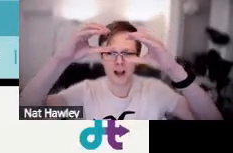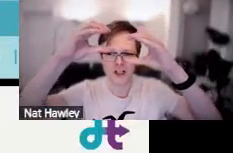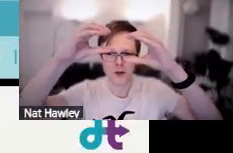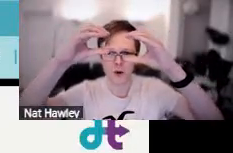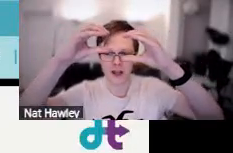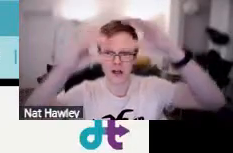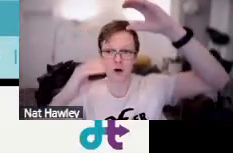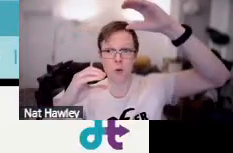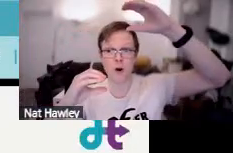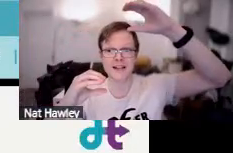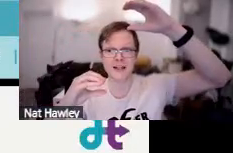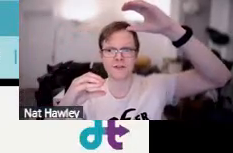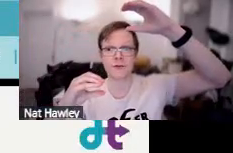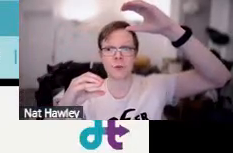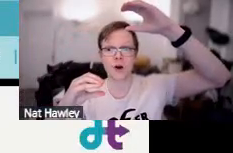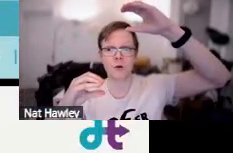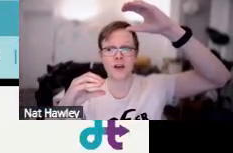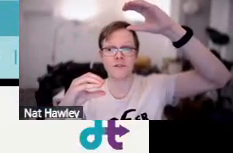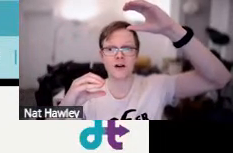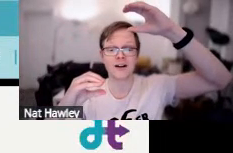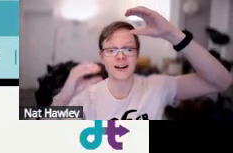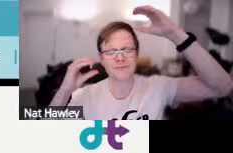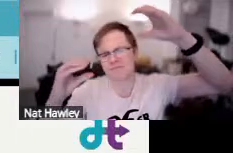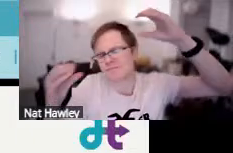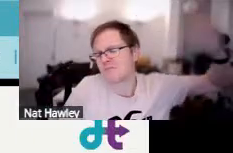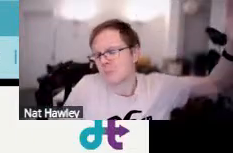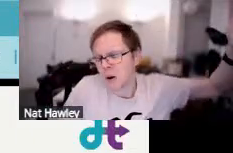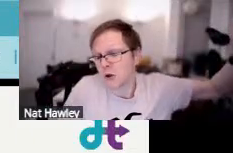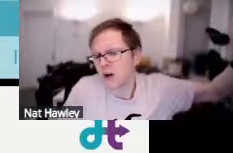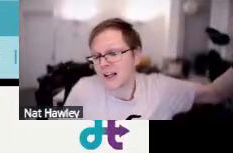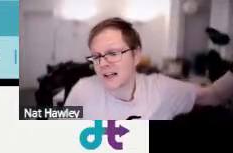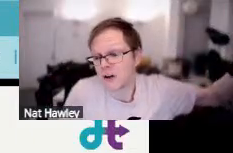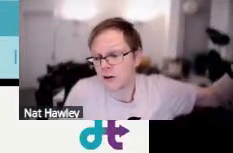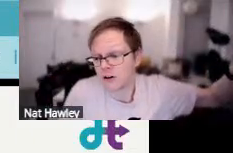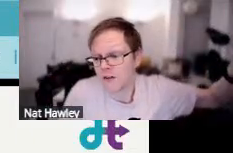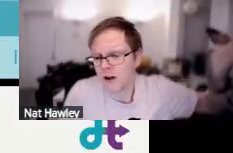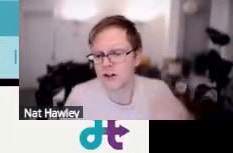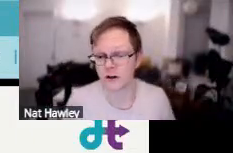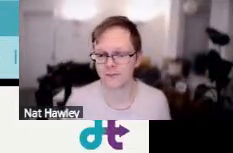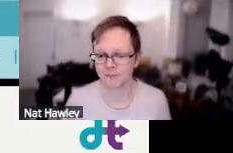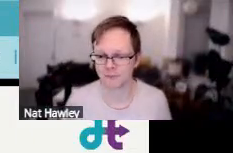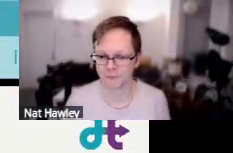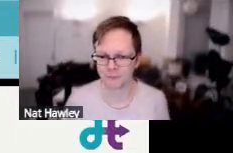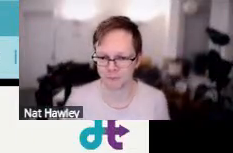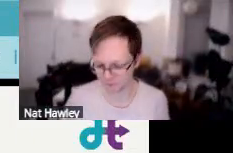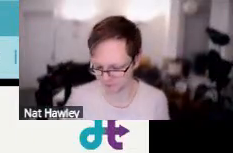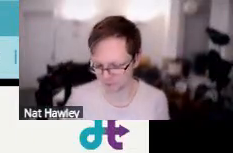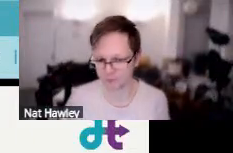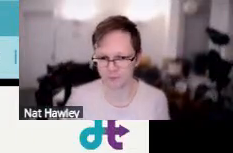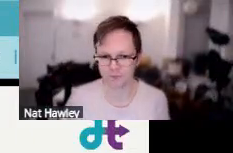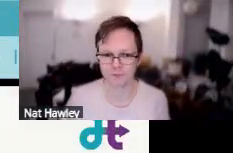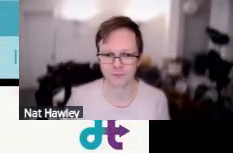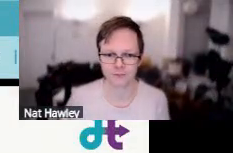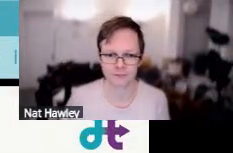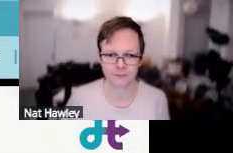you find you are like quite different from one or the other, you're likely neurodivergent.